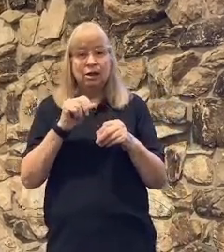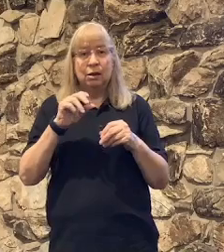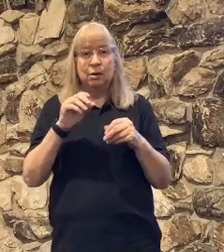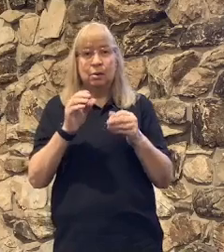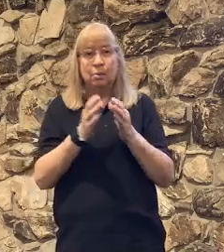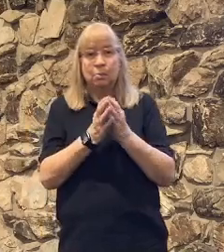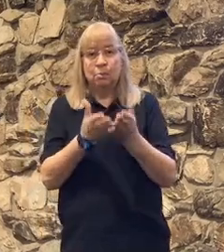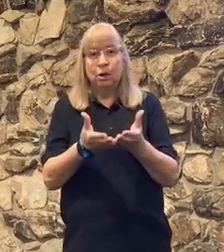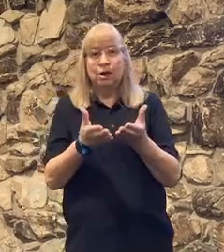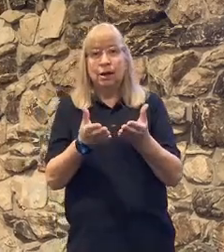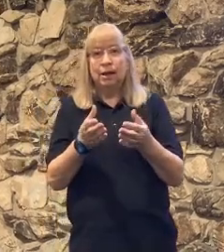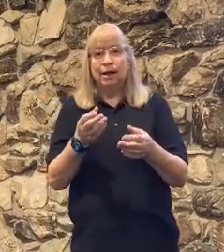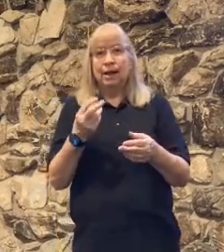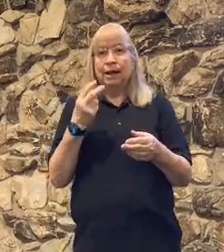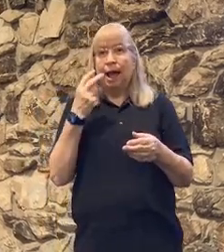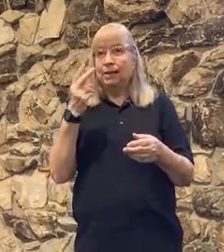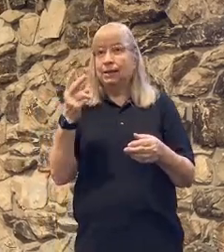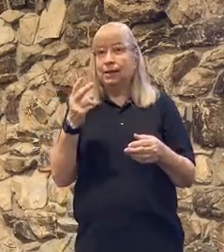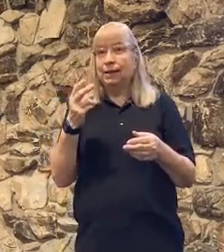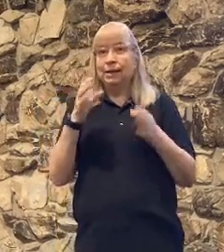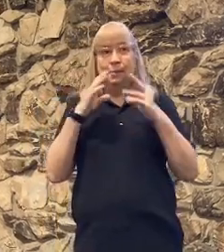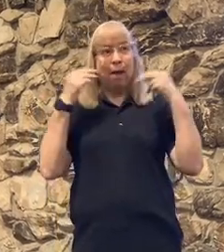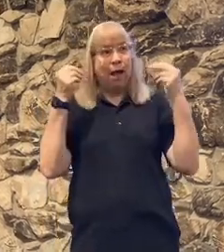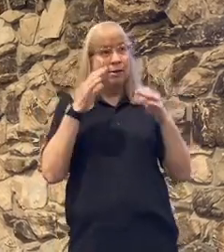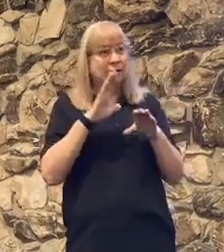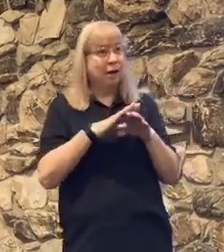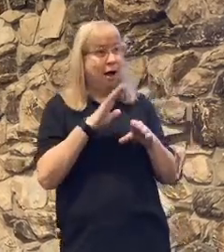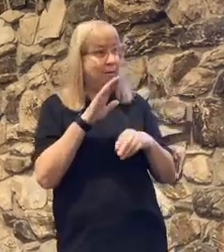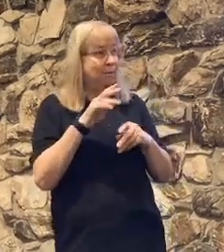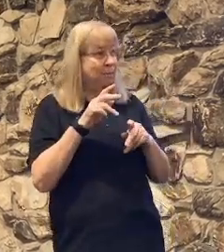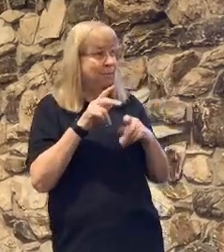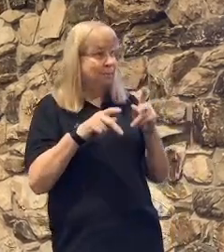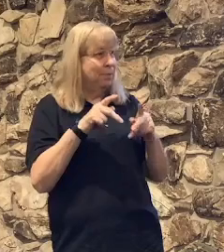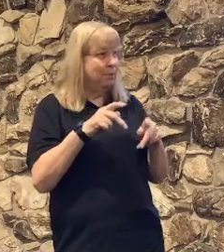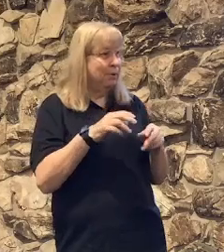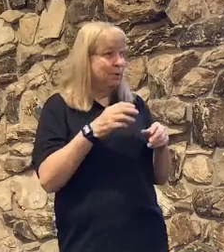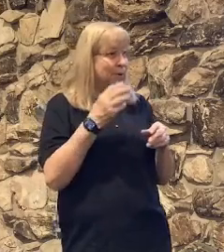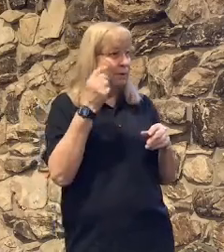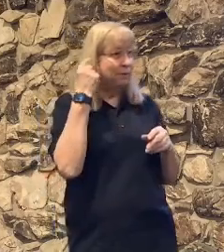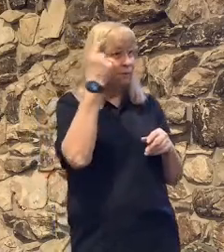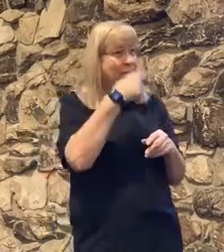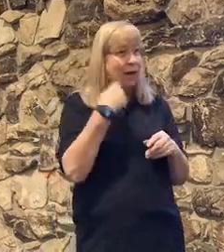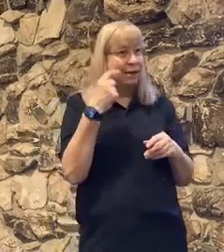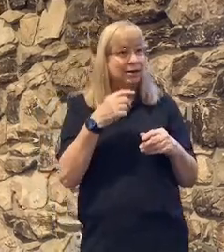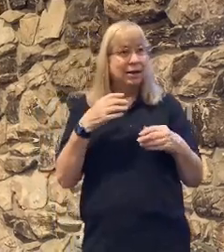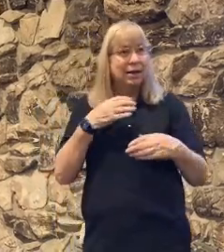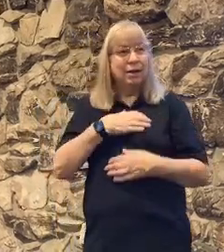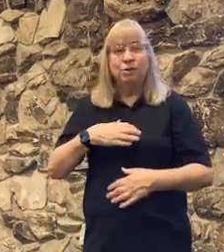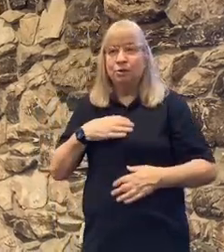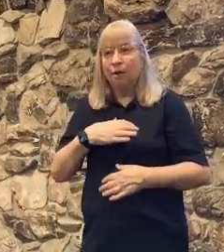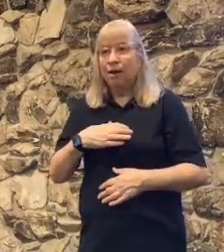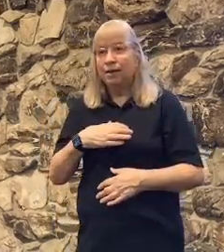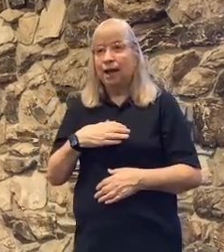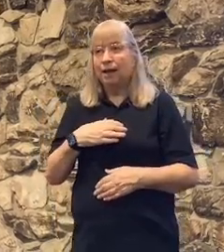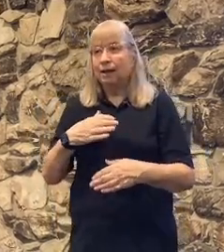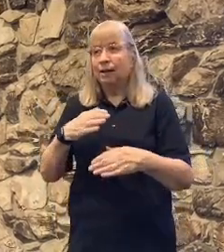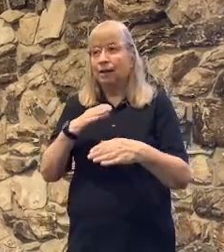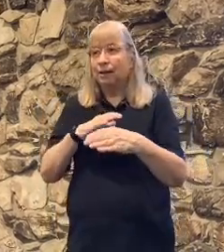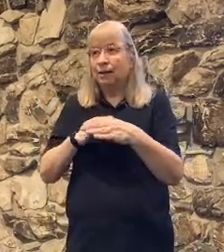I see smiles on your face right now. Joy that covers your entire